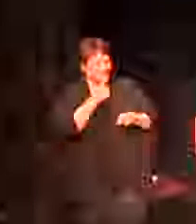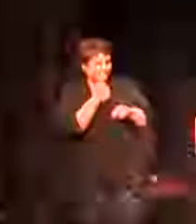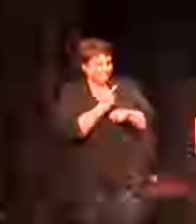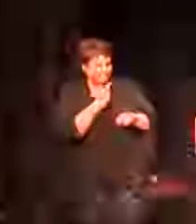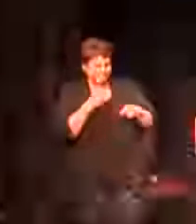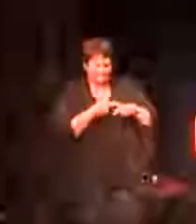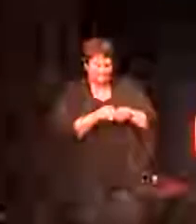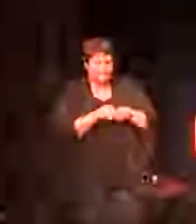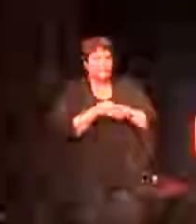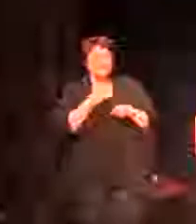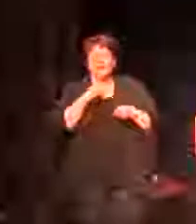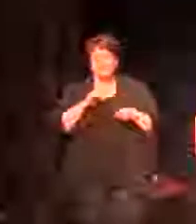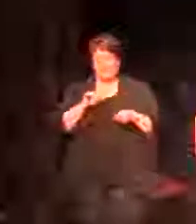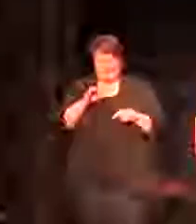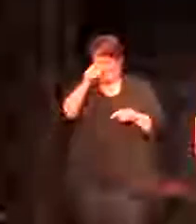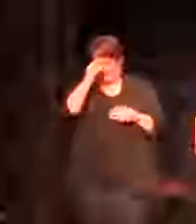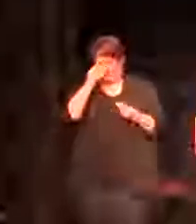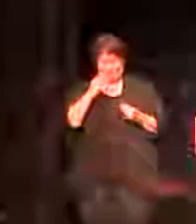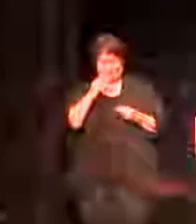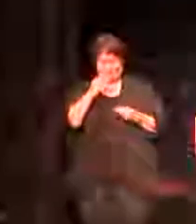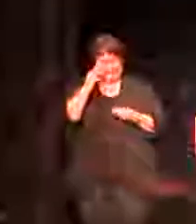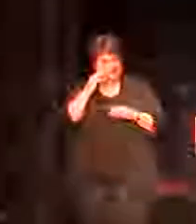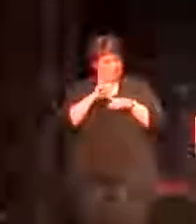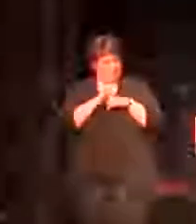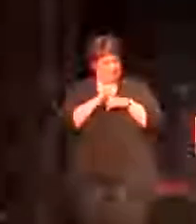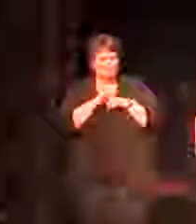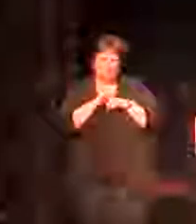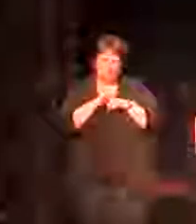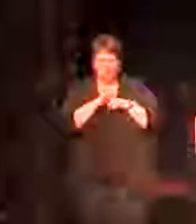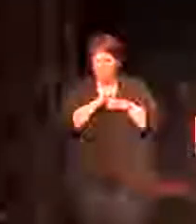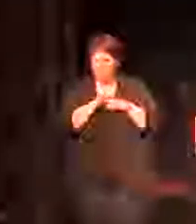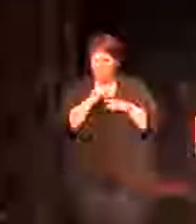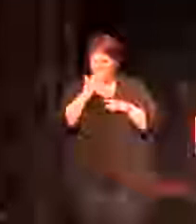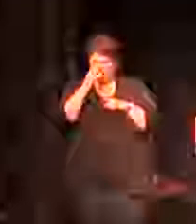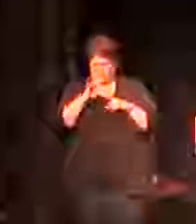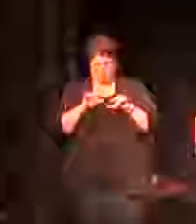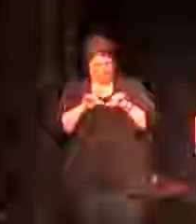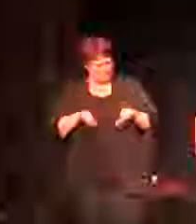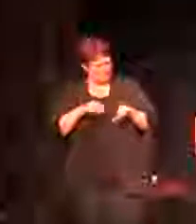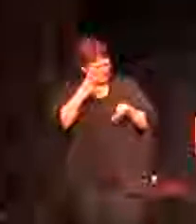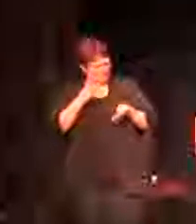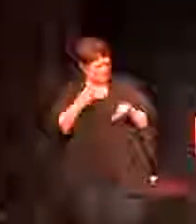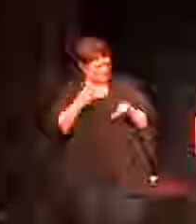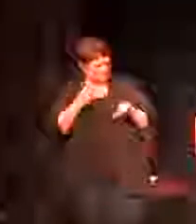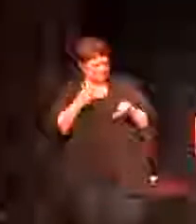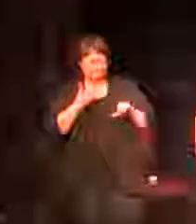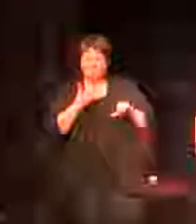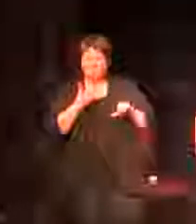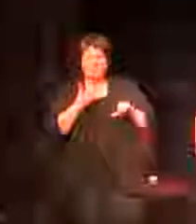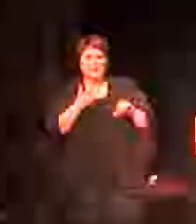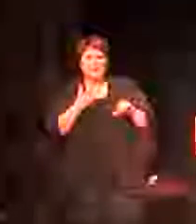the experience rating, I feel from what I know of the system and what I deal in the system, that it's more